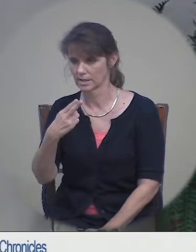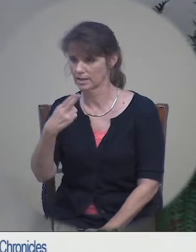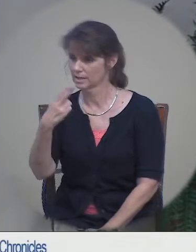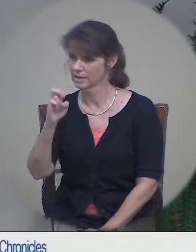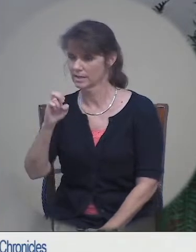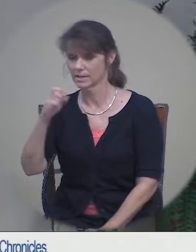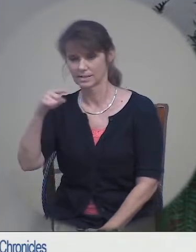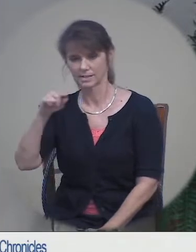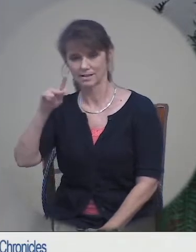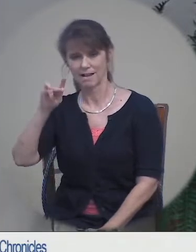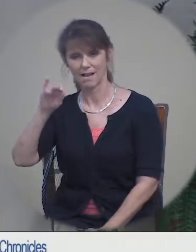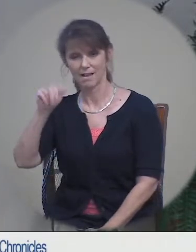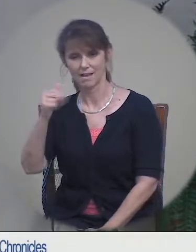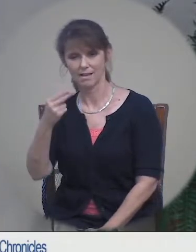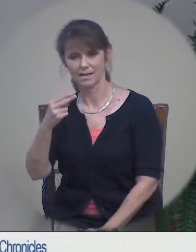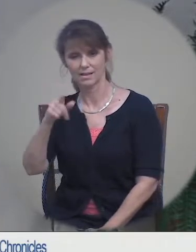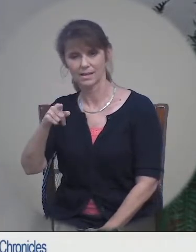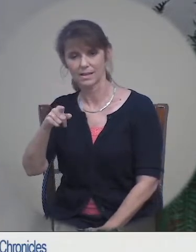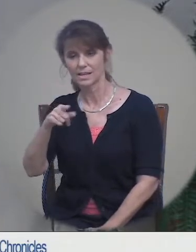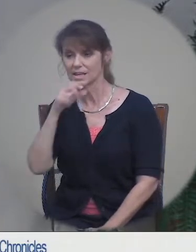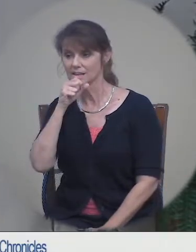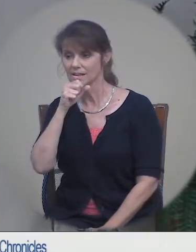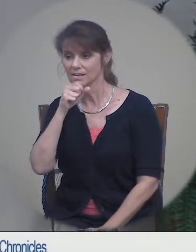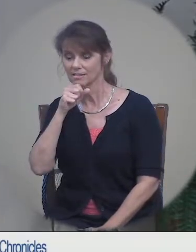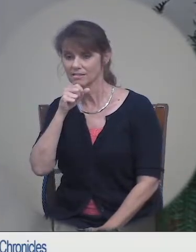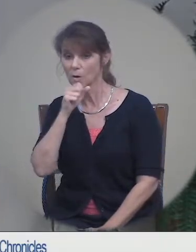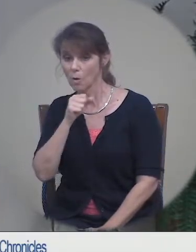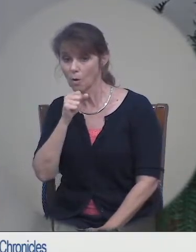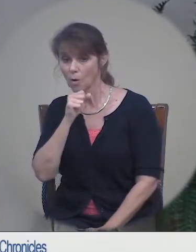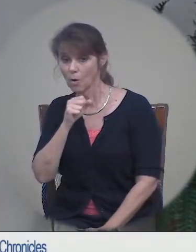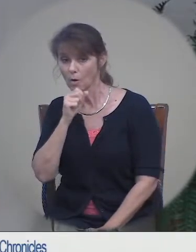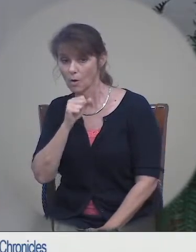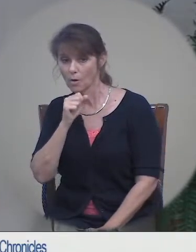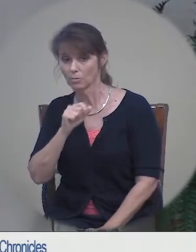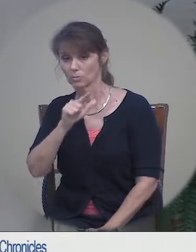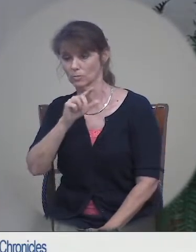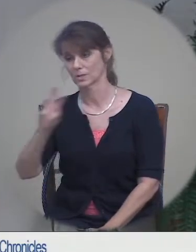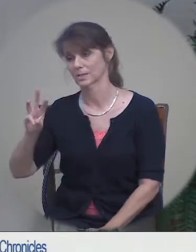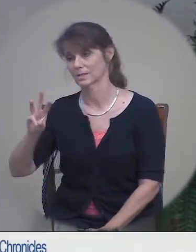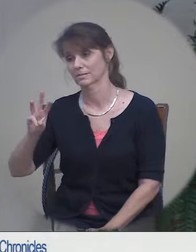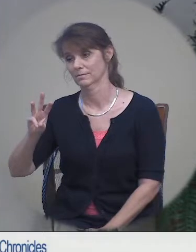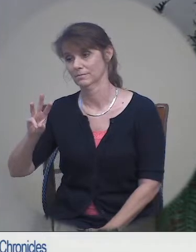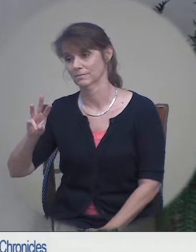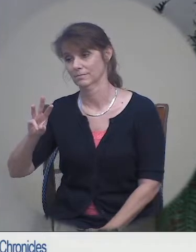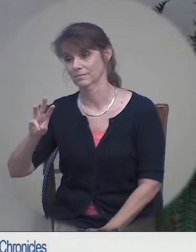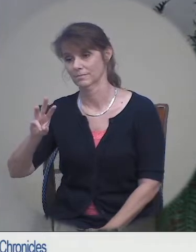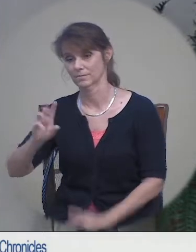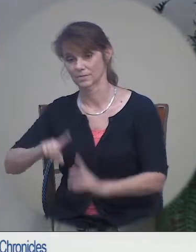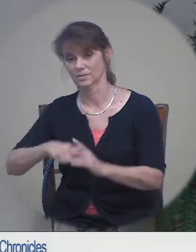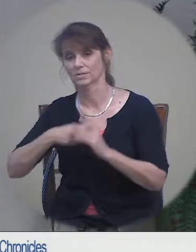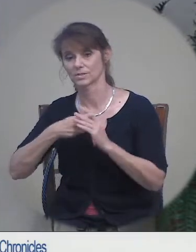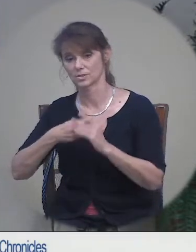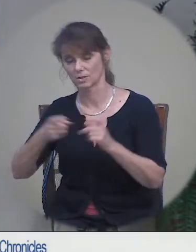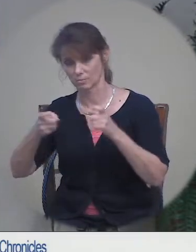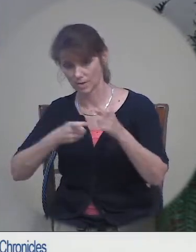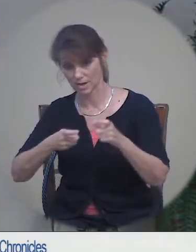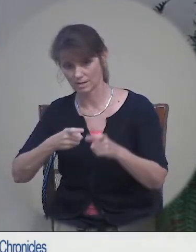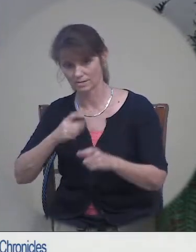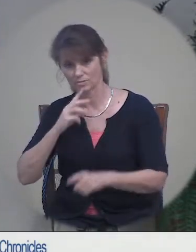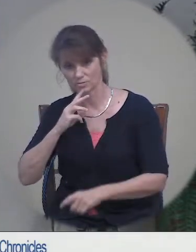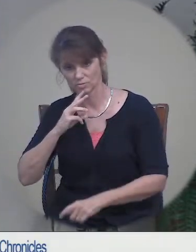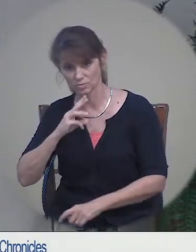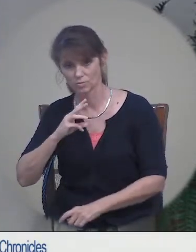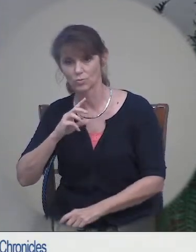came to rule as a young man at 26. Based upon our study of 1 Kings and